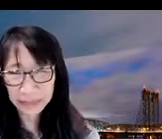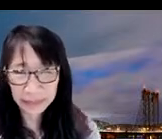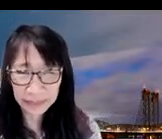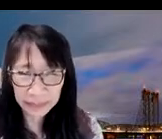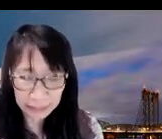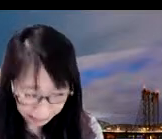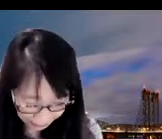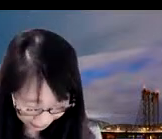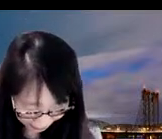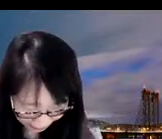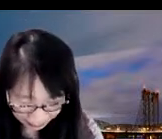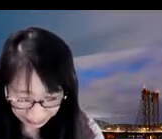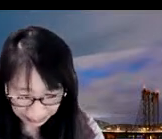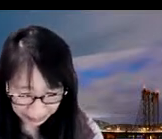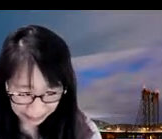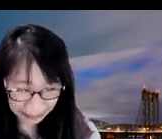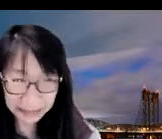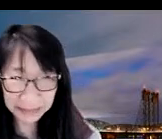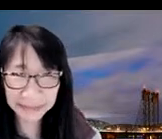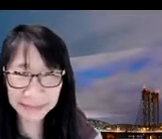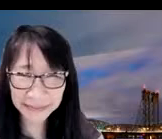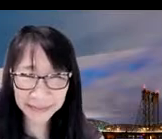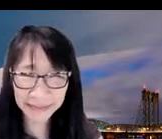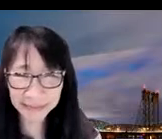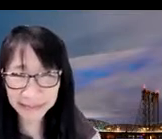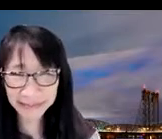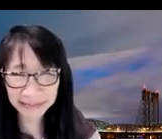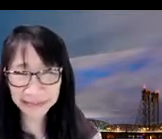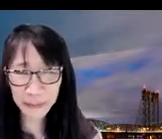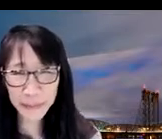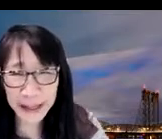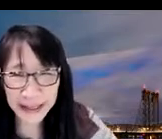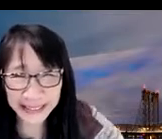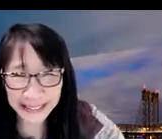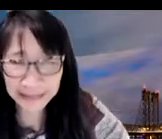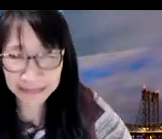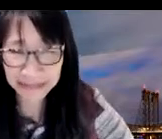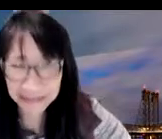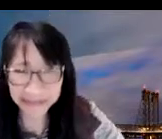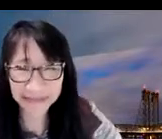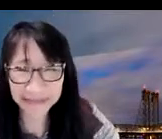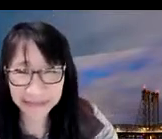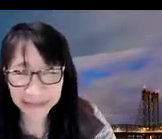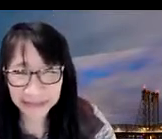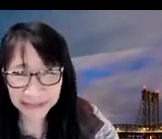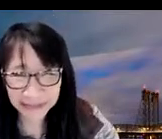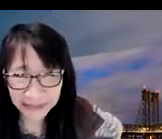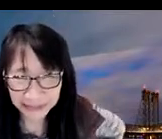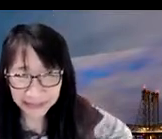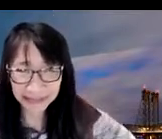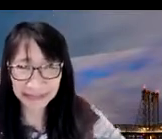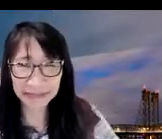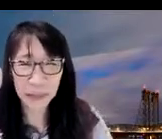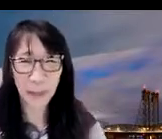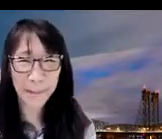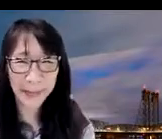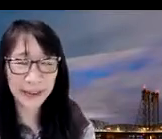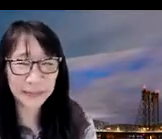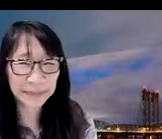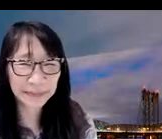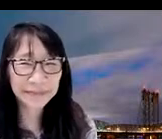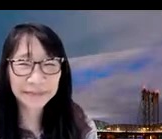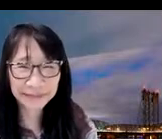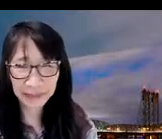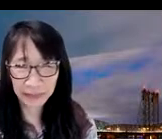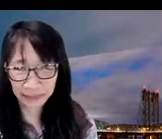Yeah, well, the only thing I could think of is a lift ticket, which is to get on the lift